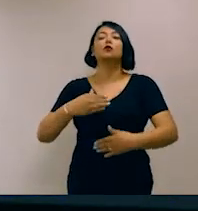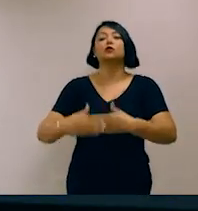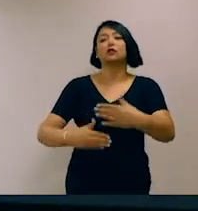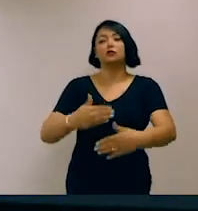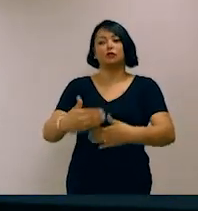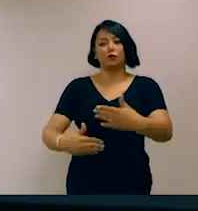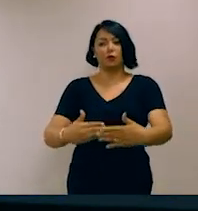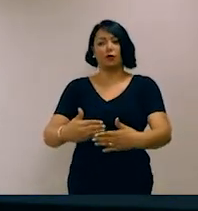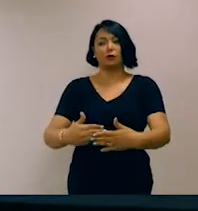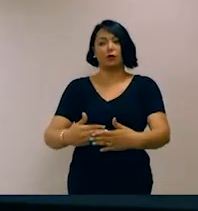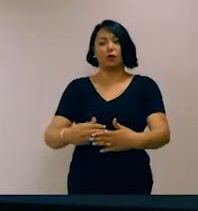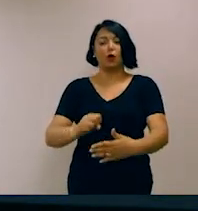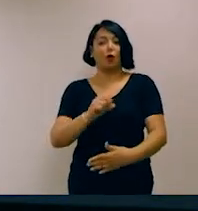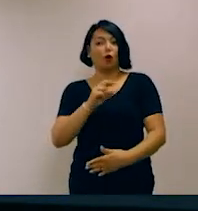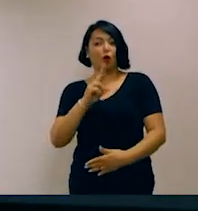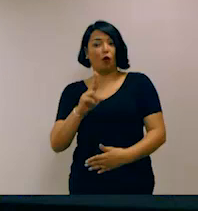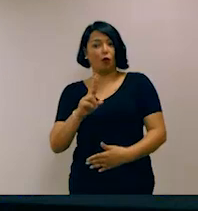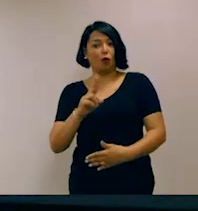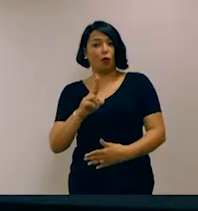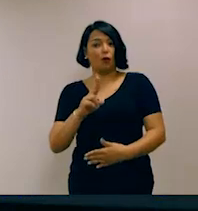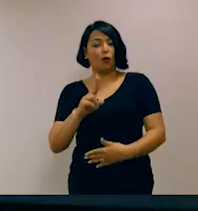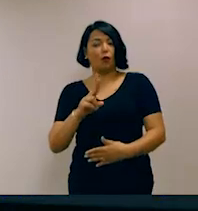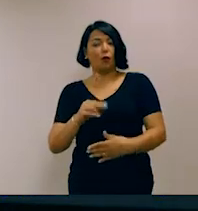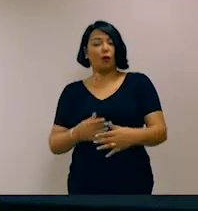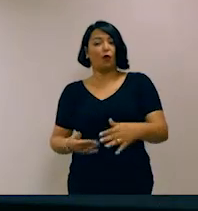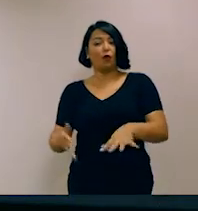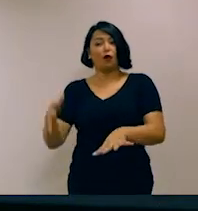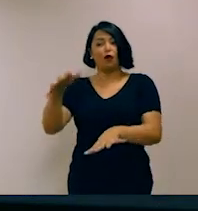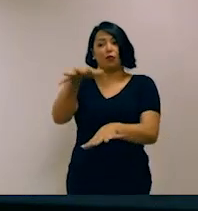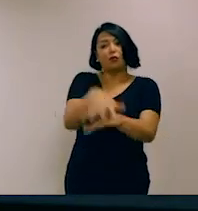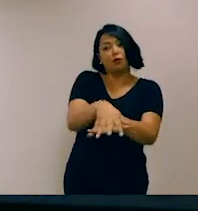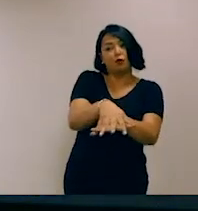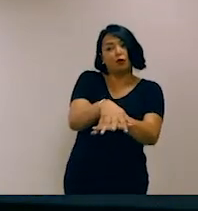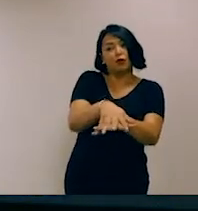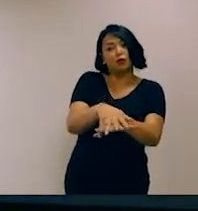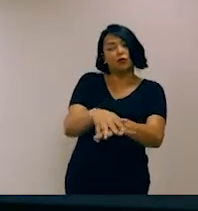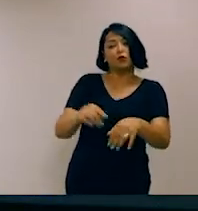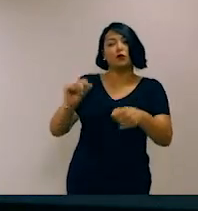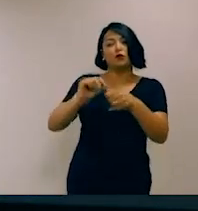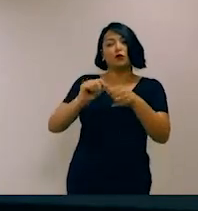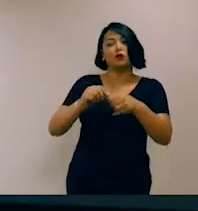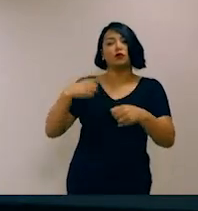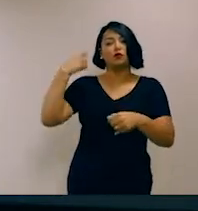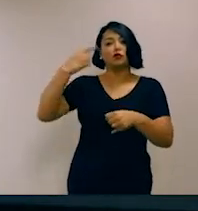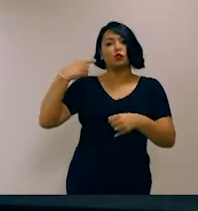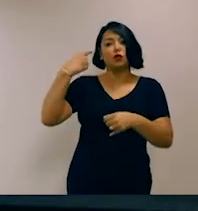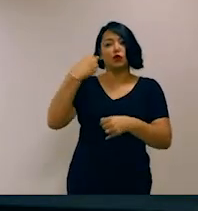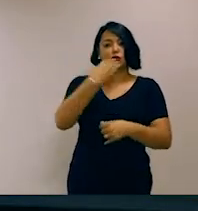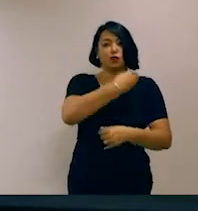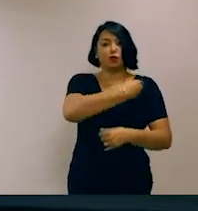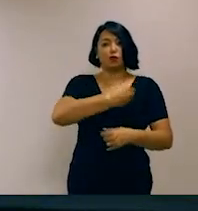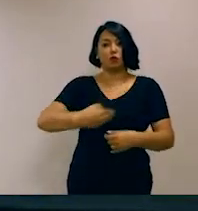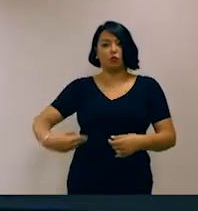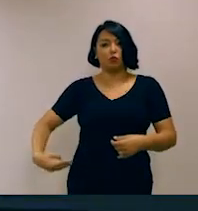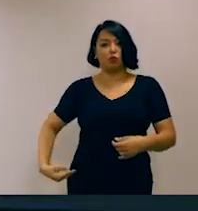our society sees the public policies, when they are implemented, of any public policy.